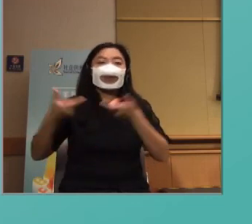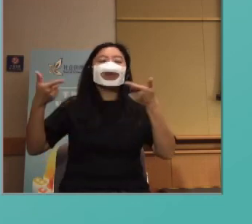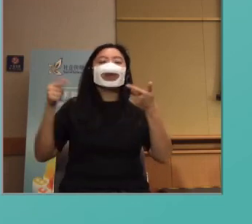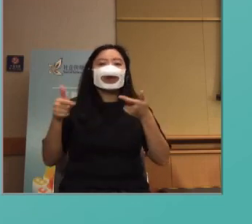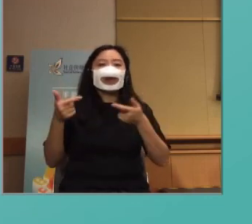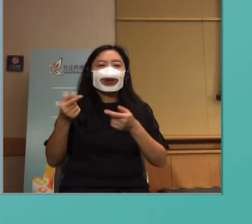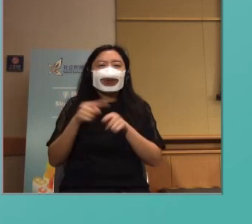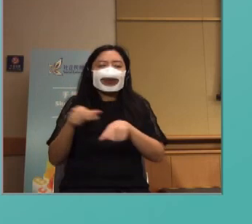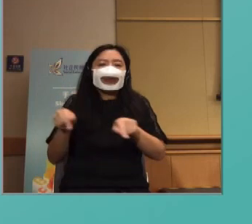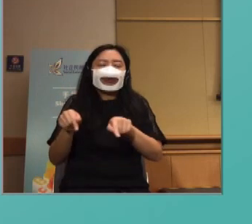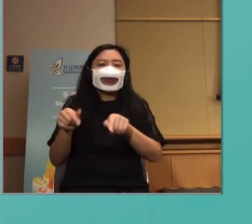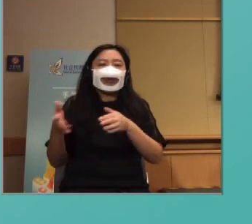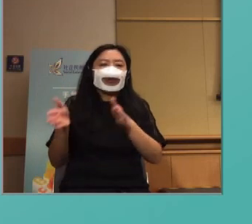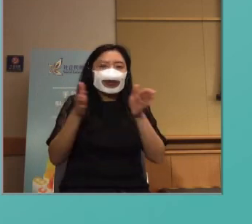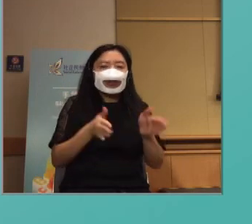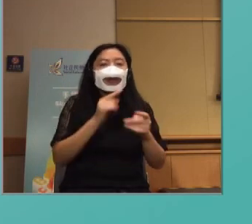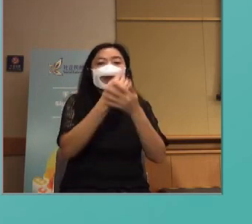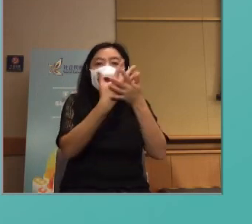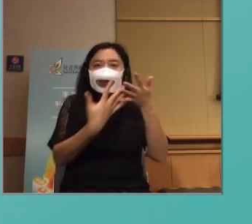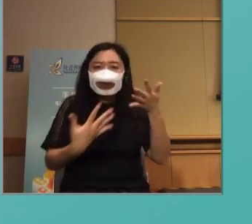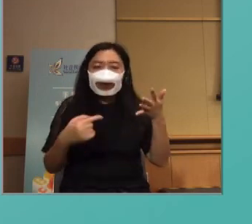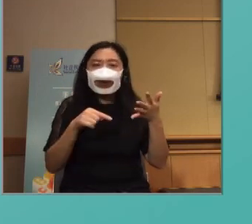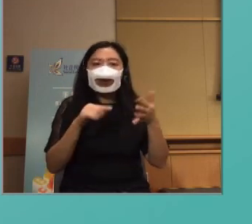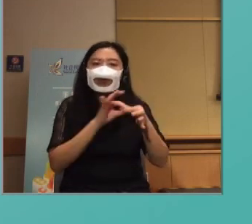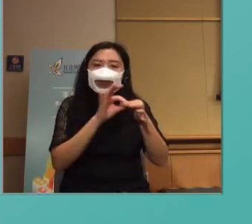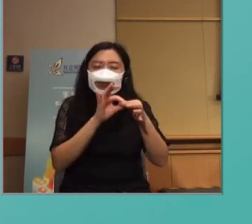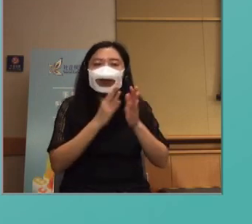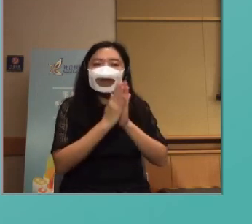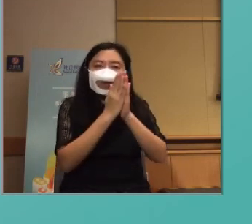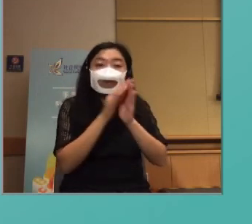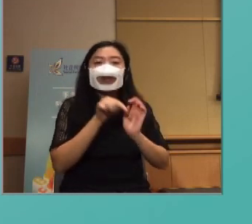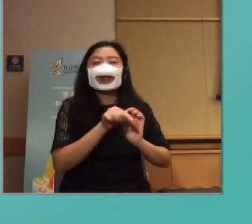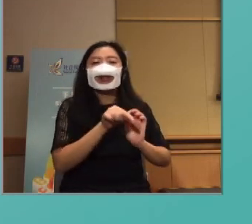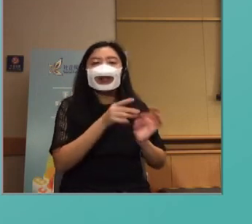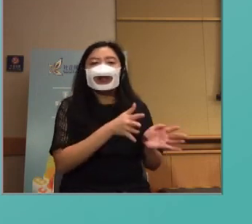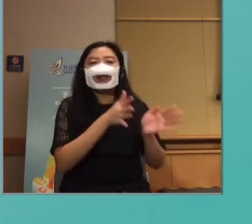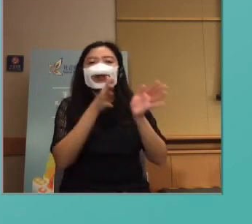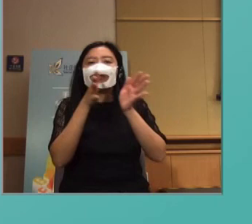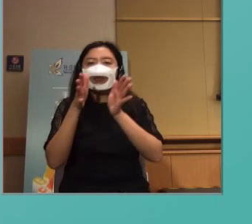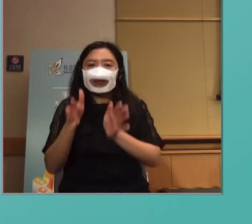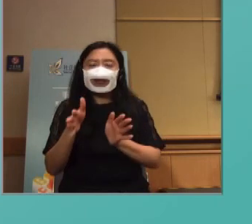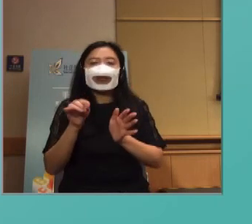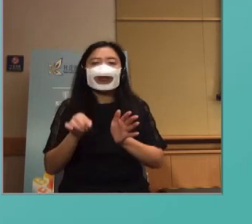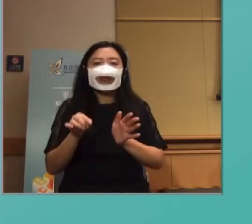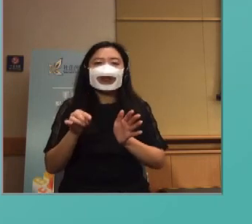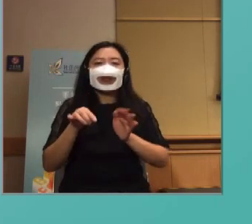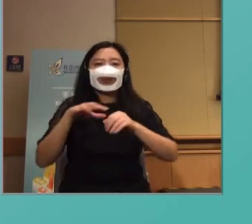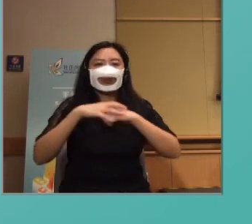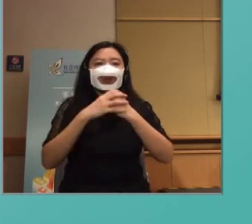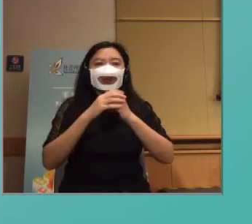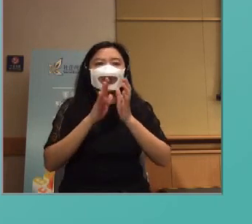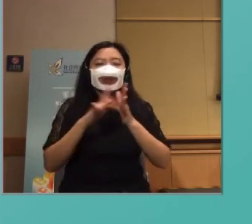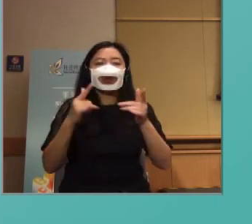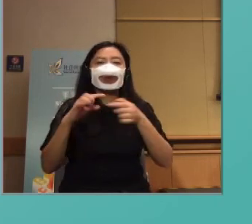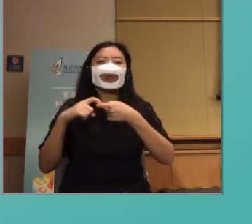social media, and then the birth of worldwide streaming. So now music is essentially a free